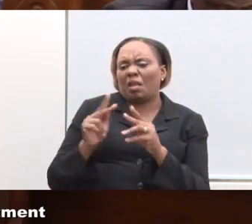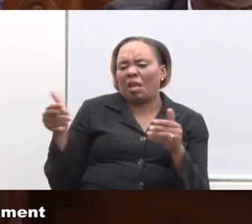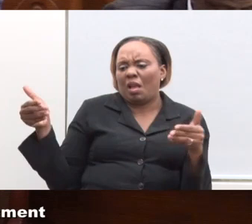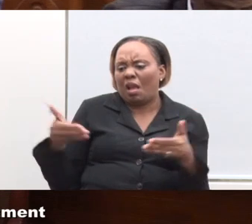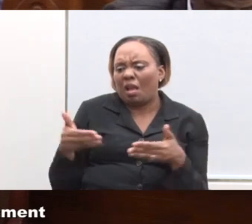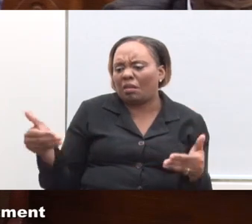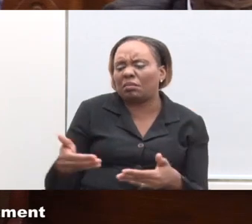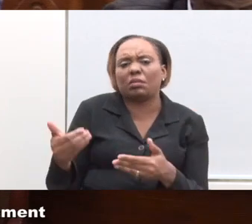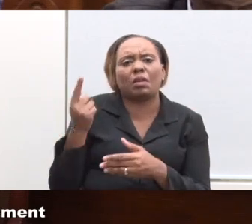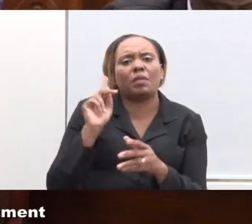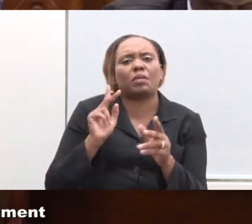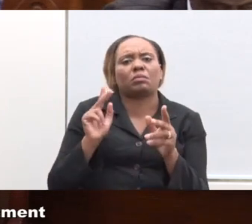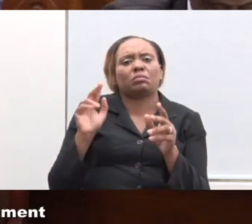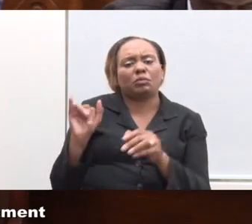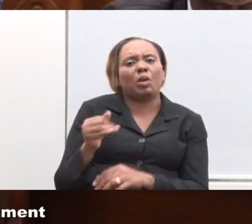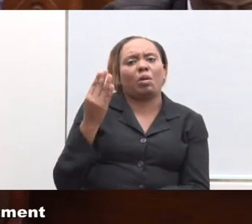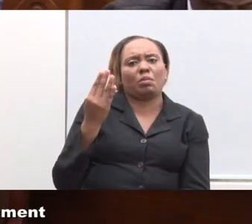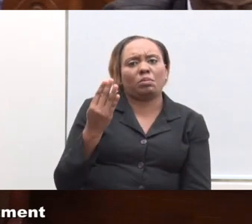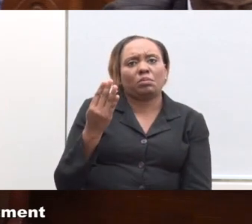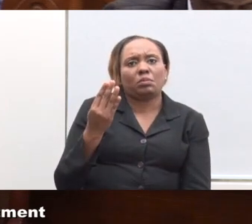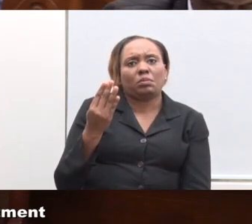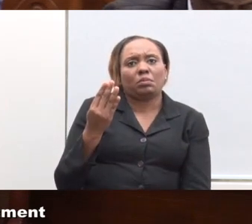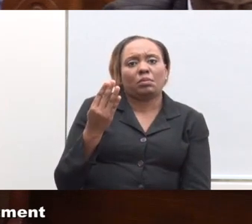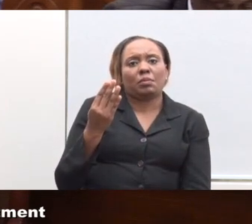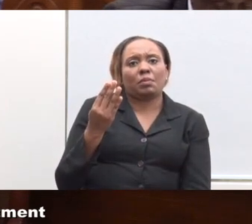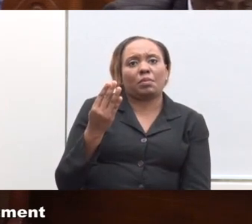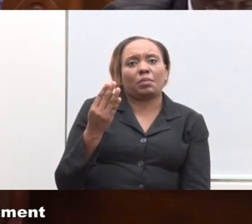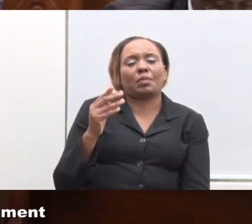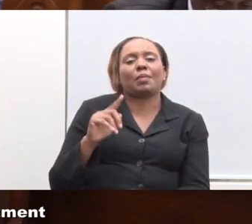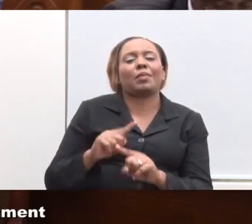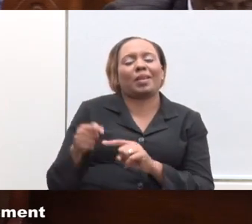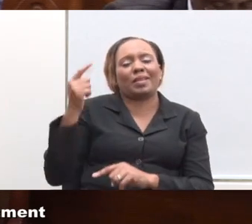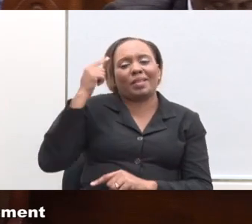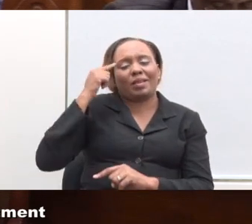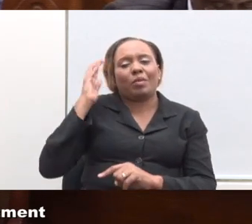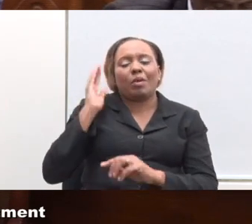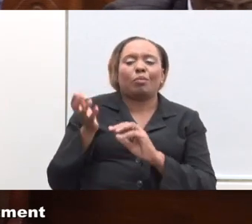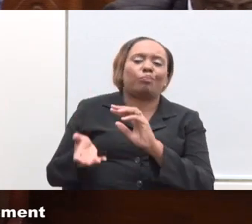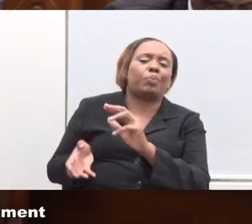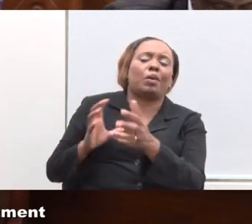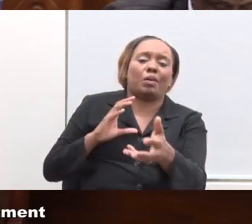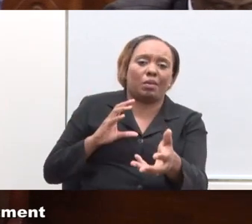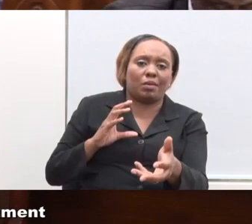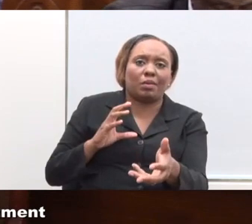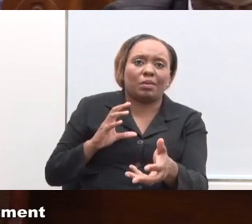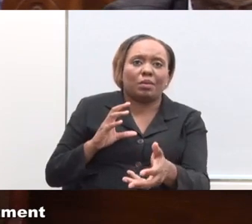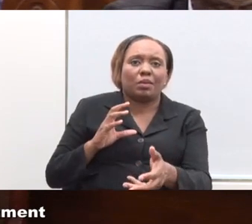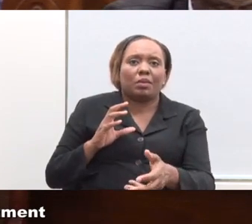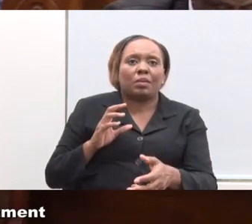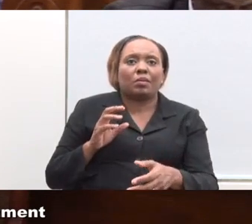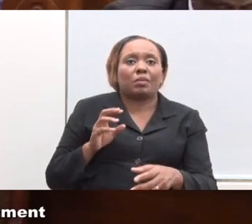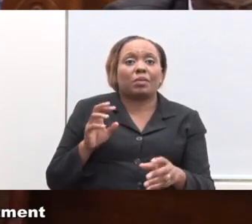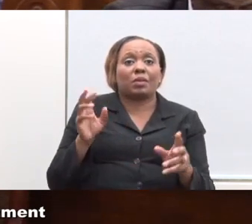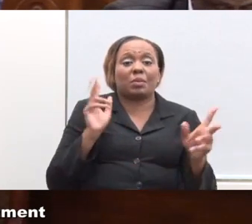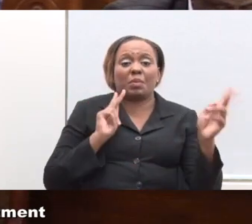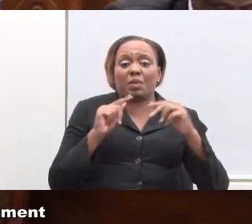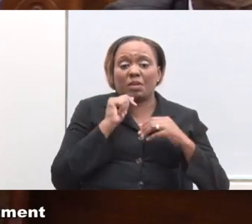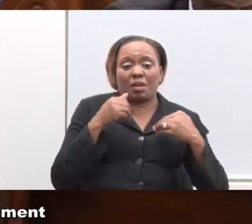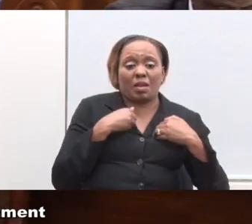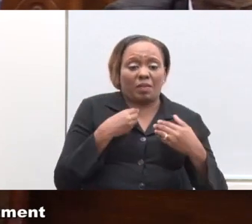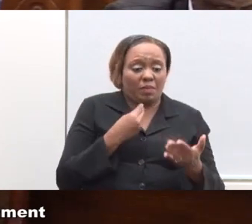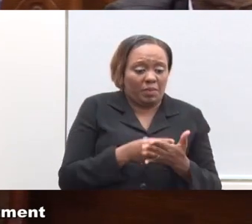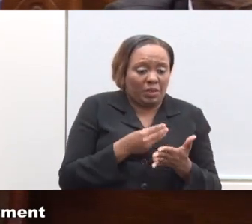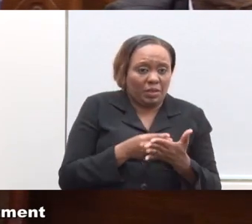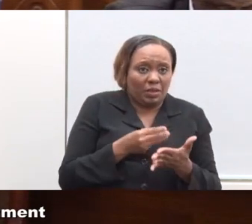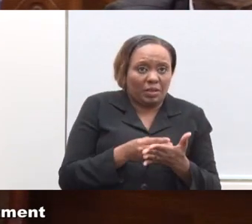my mind that this is going to be severely disruptive, because when people don't have money in their pockets,